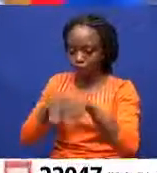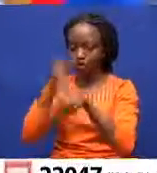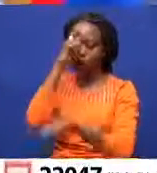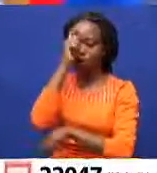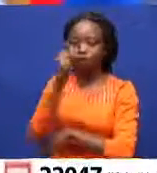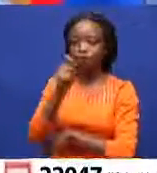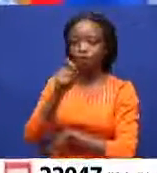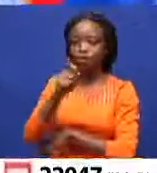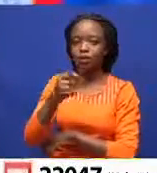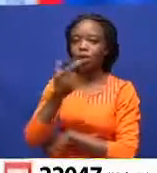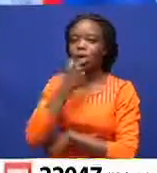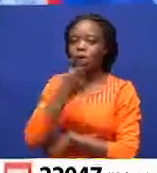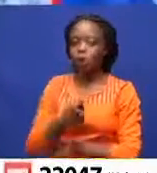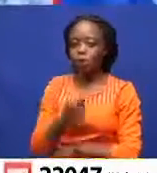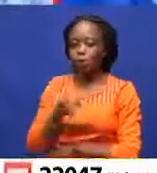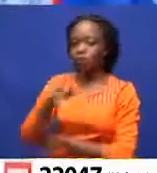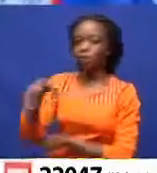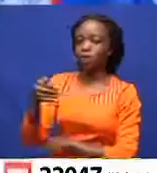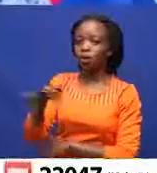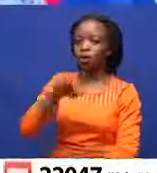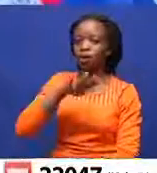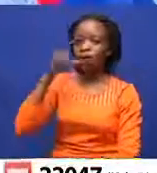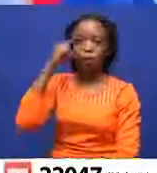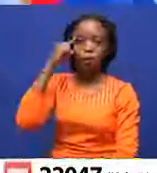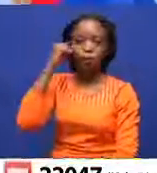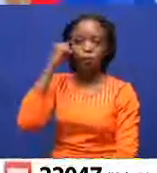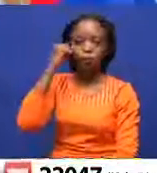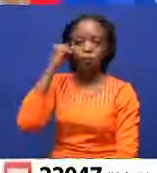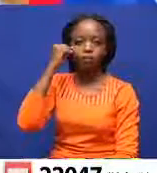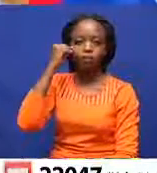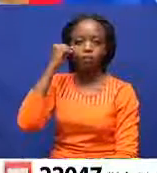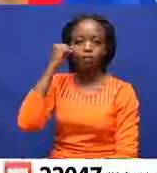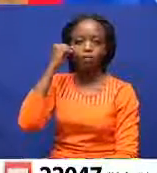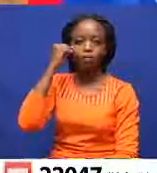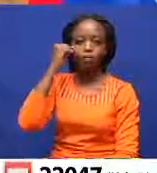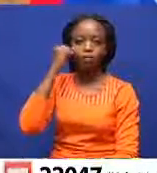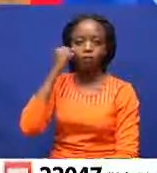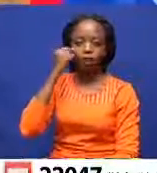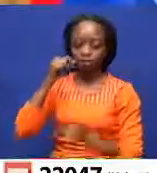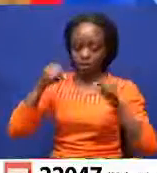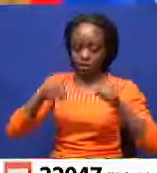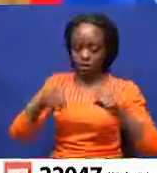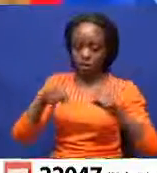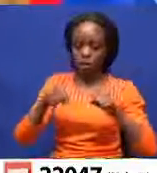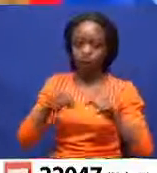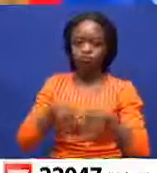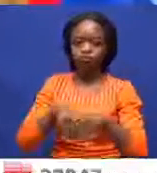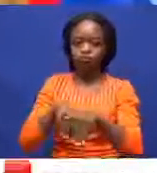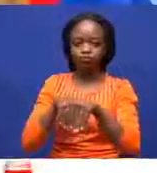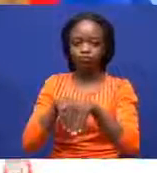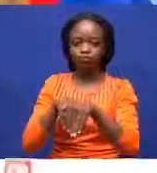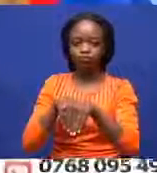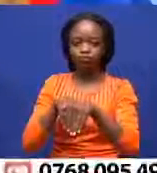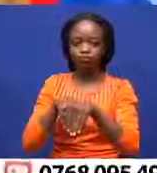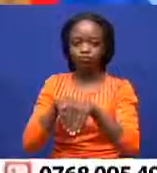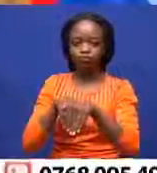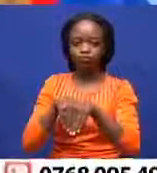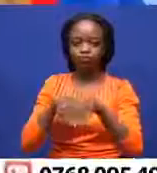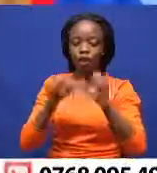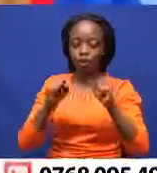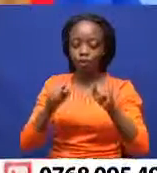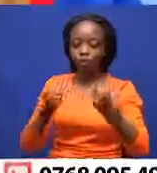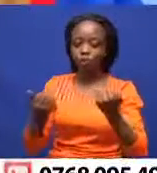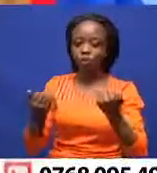Old Town area of Mombasa that is currently in force shall